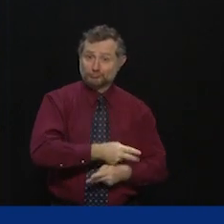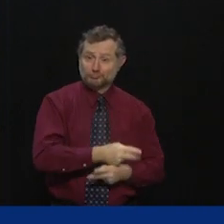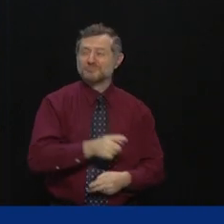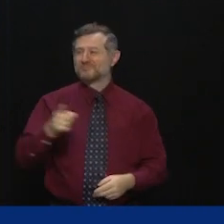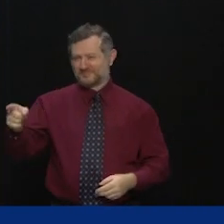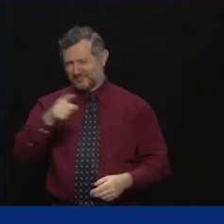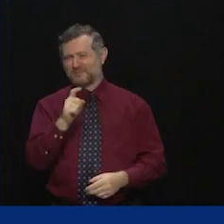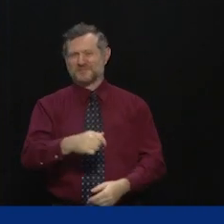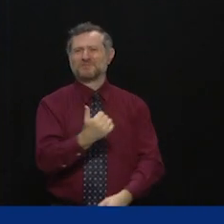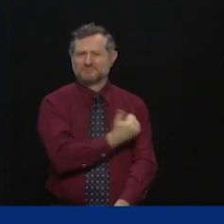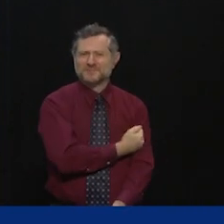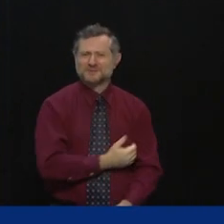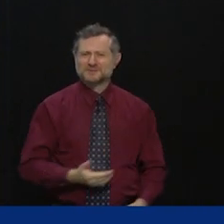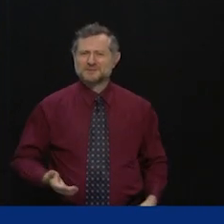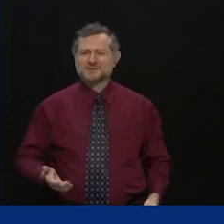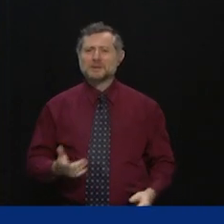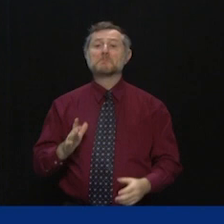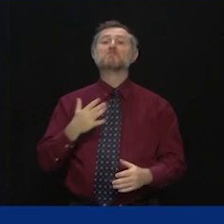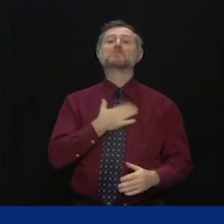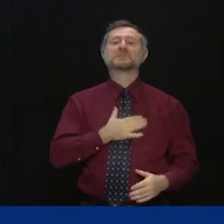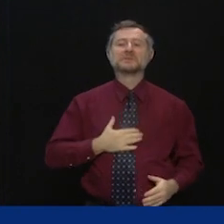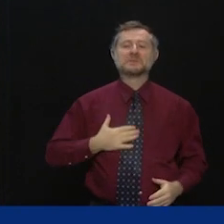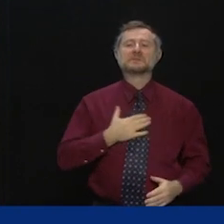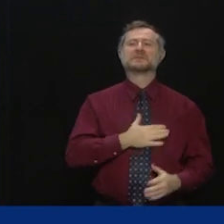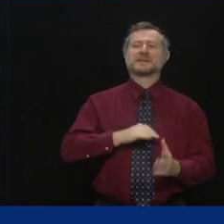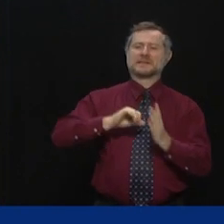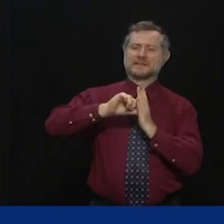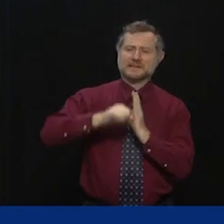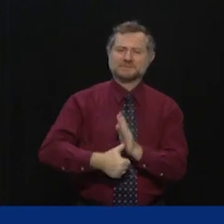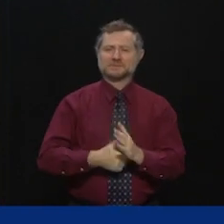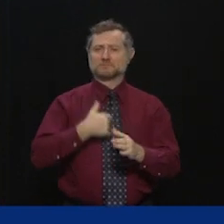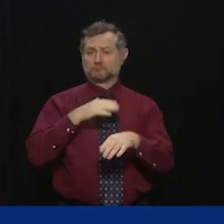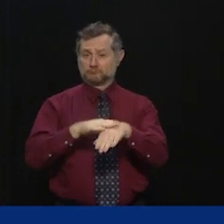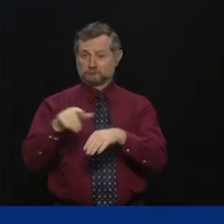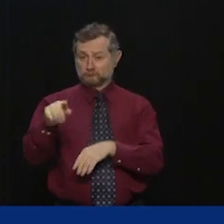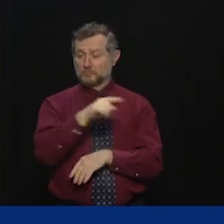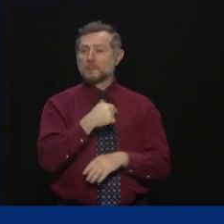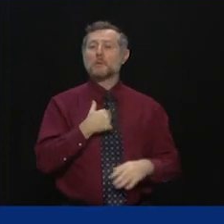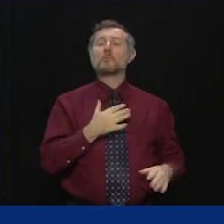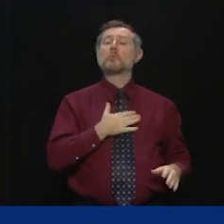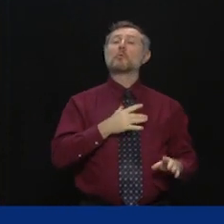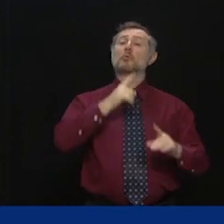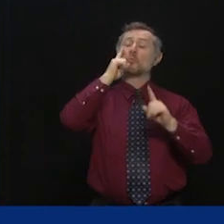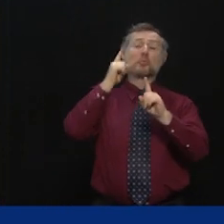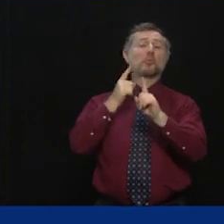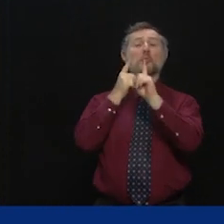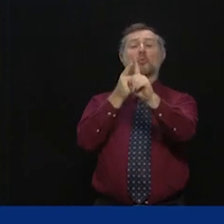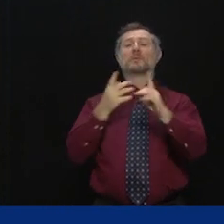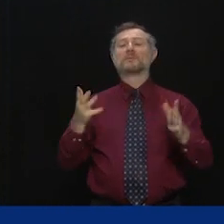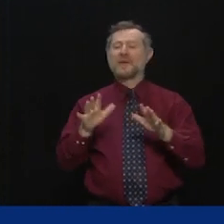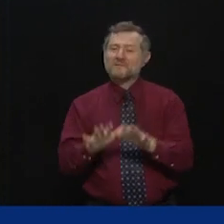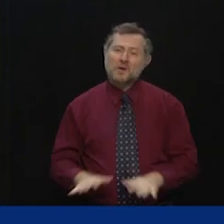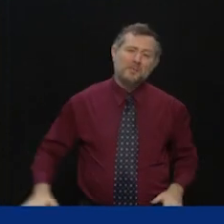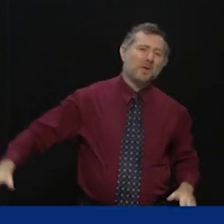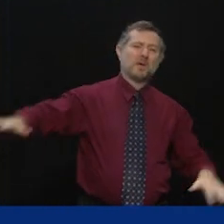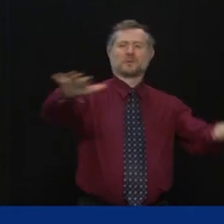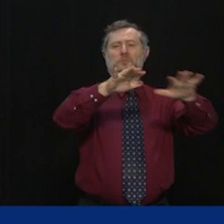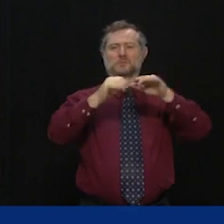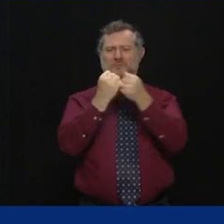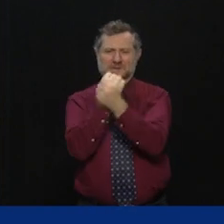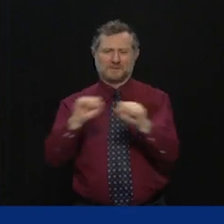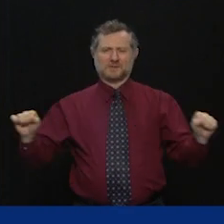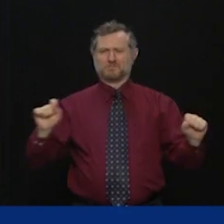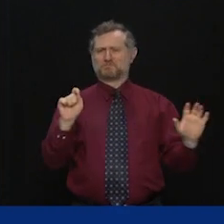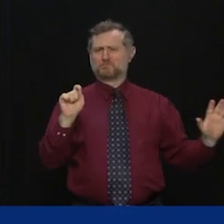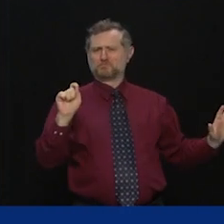So please help us get the message. My job number one in this state is to keep people safe. Clear, simple. There's no way to